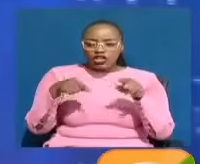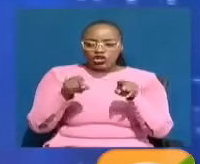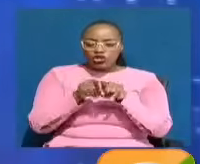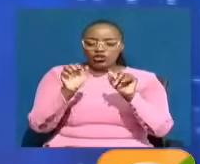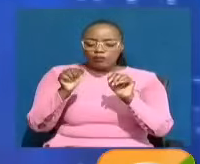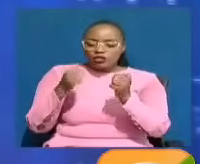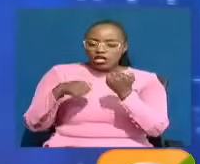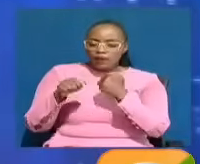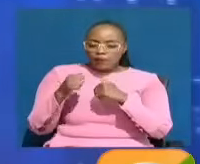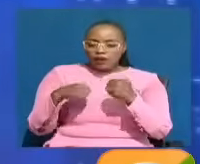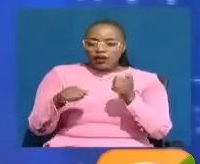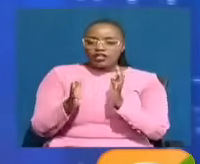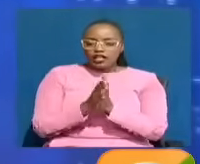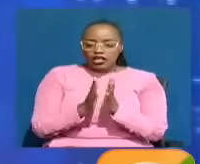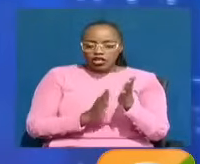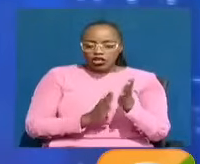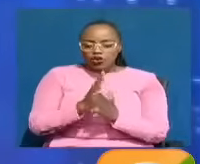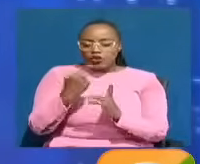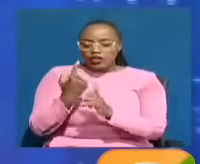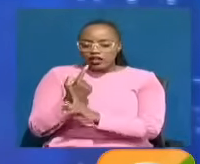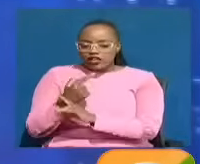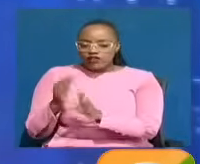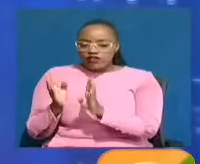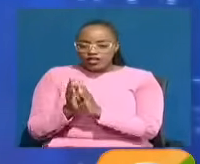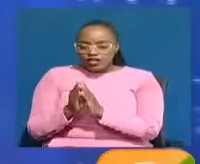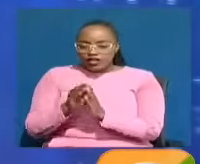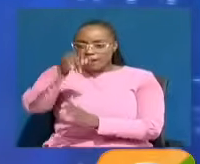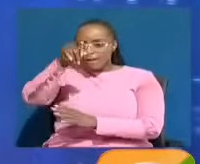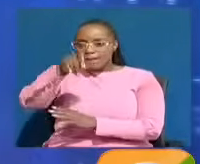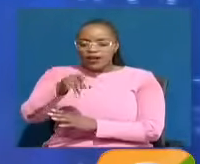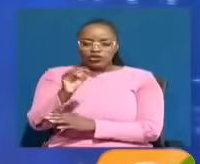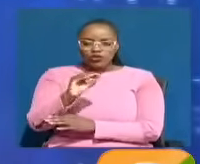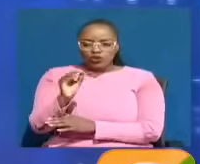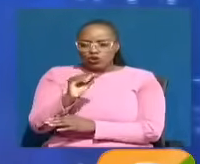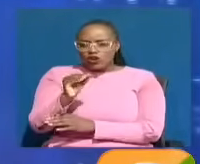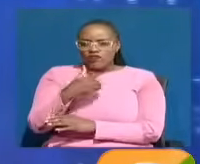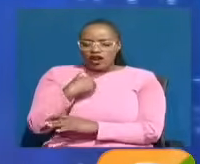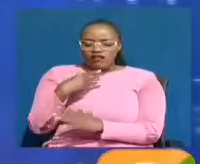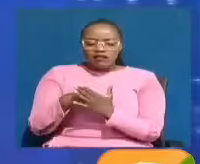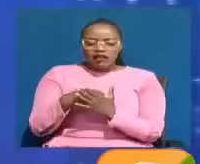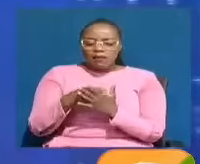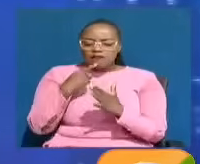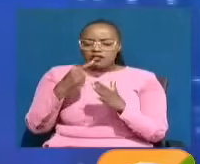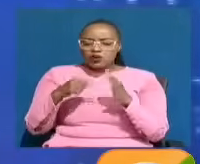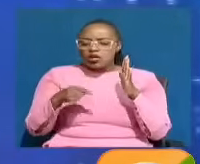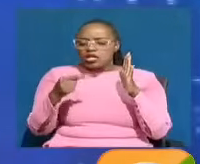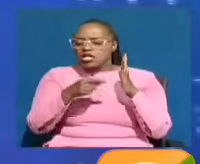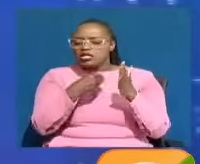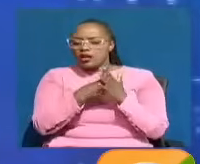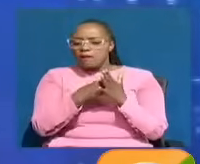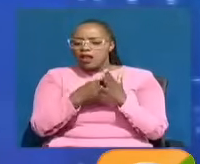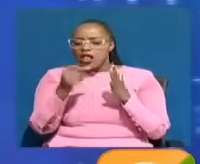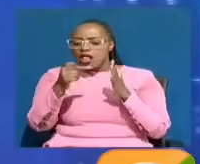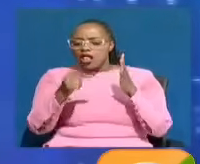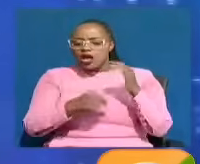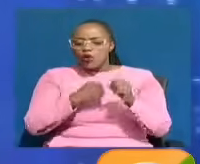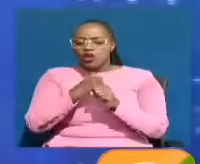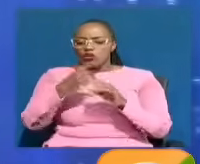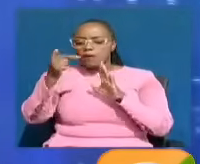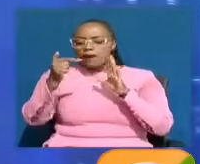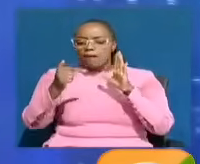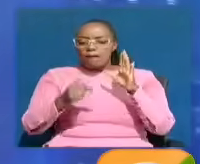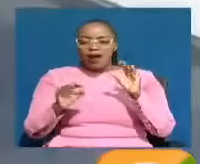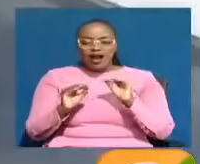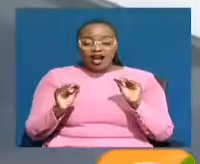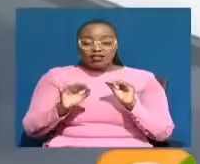articulate, we've been able to go through the sessions with this, not necessarily by having the money and saying this is the amount of money and this is what we're doing with them. Yeah, I mean,